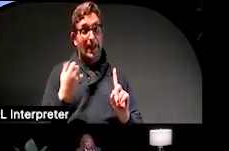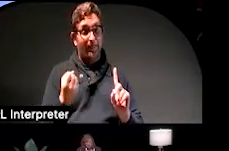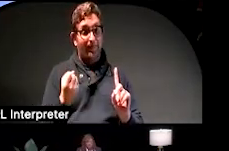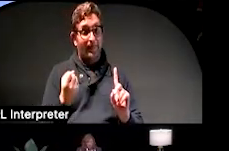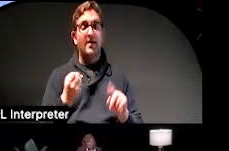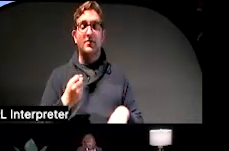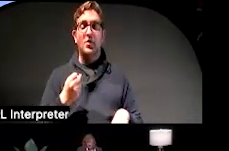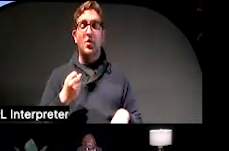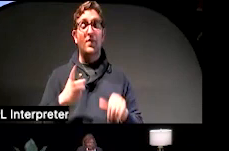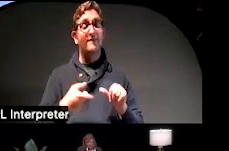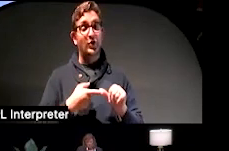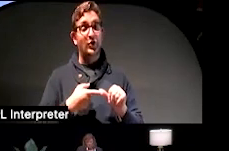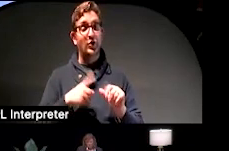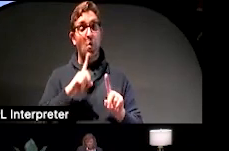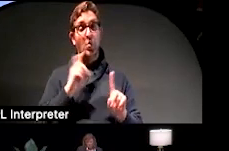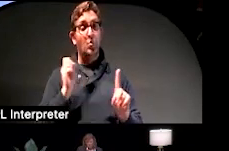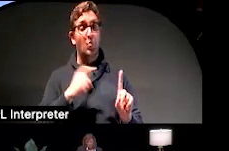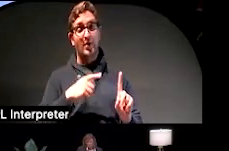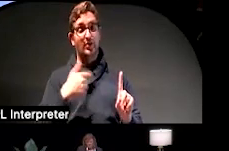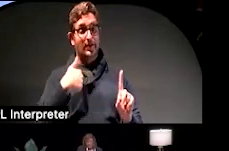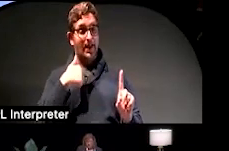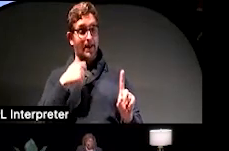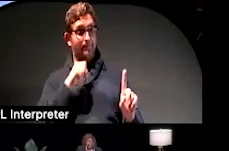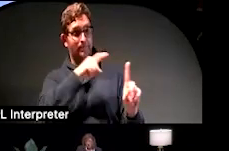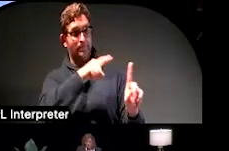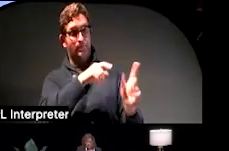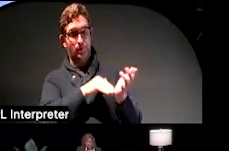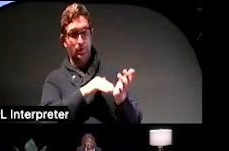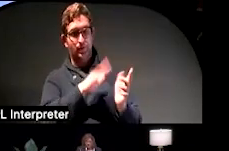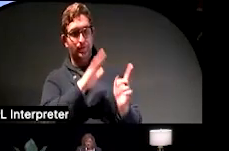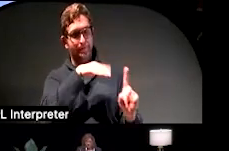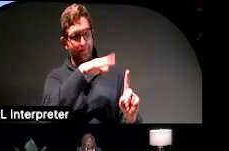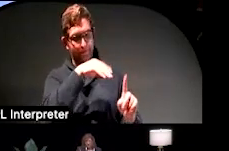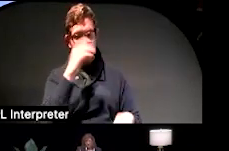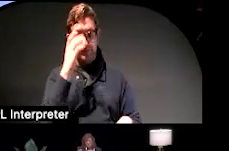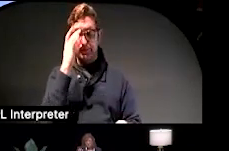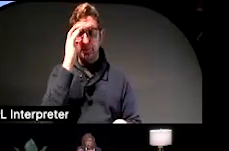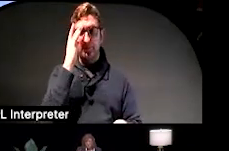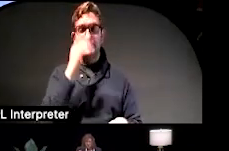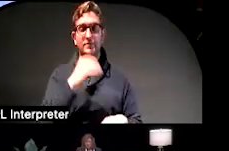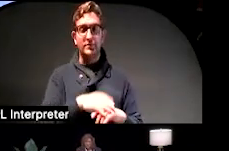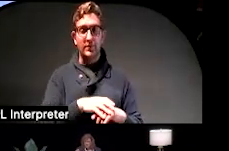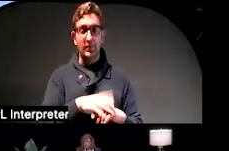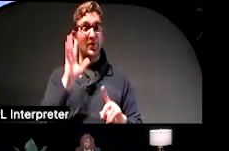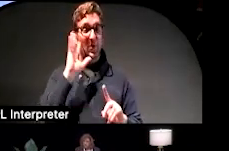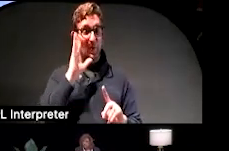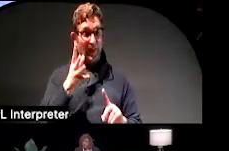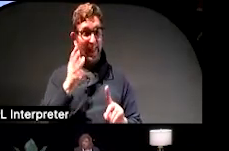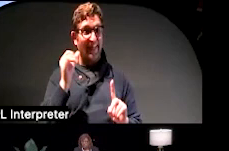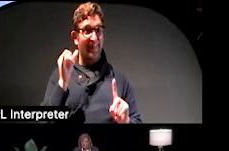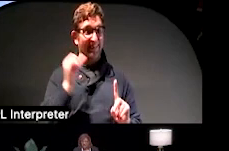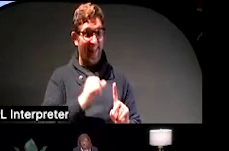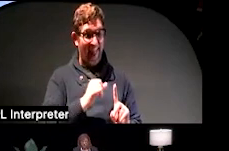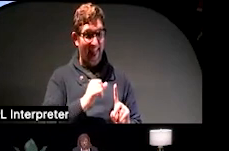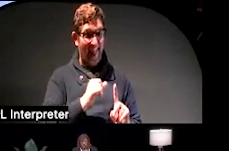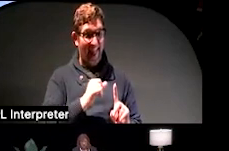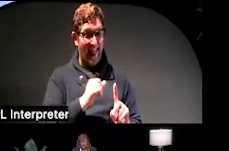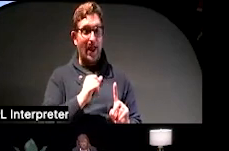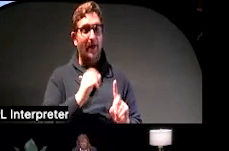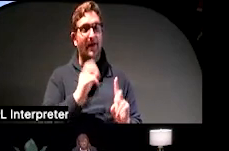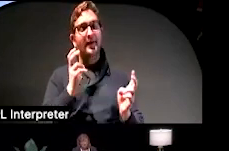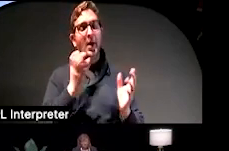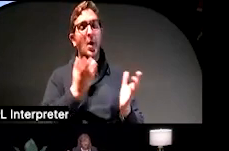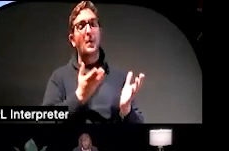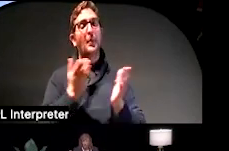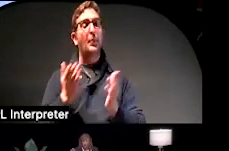first question I asked was, will this bring her back to